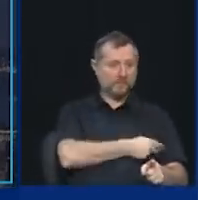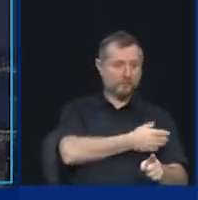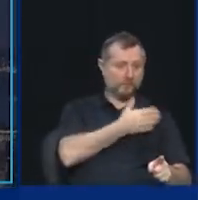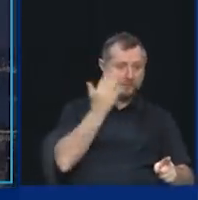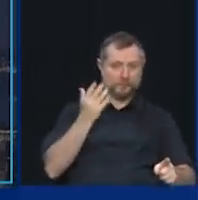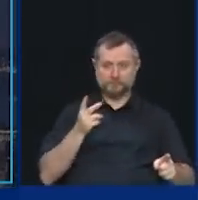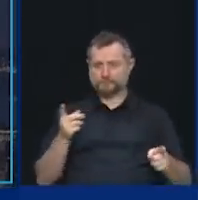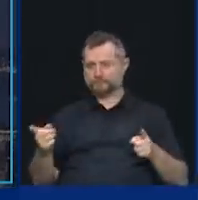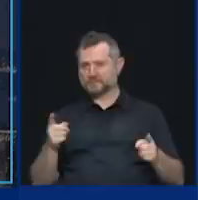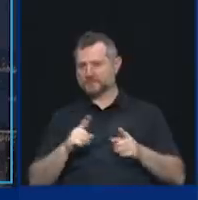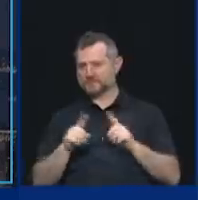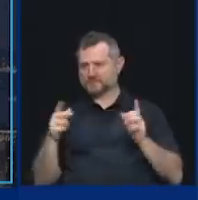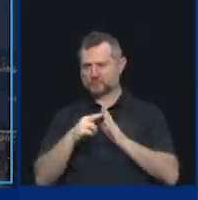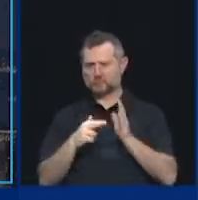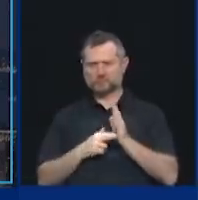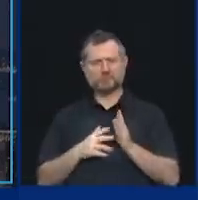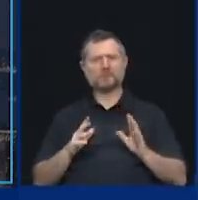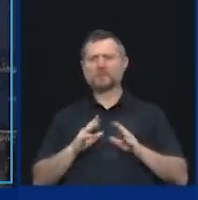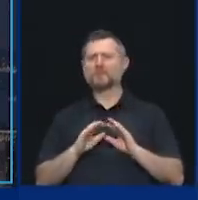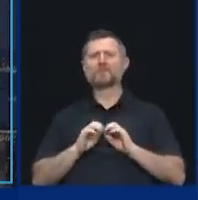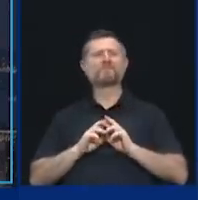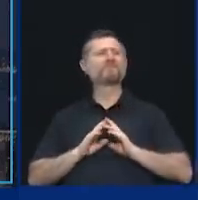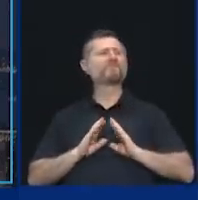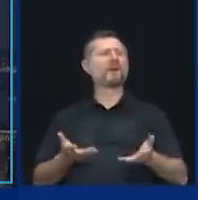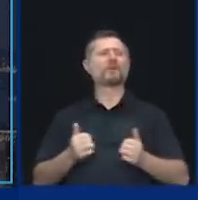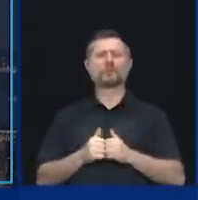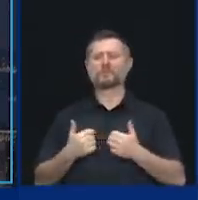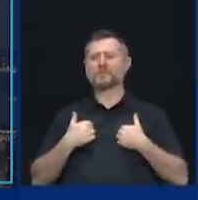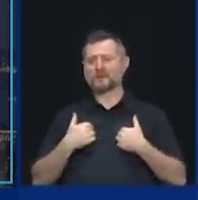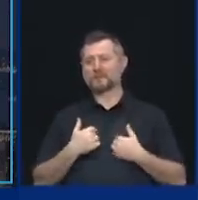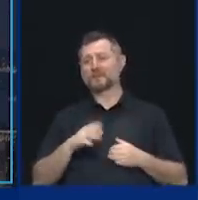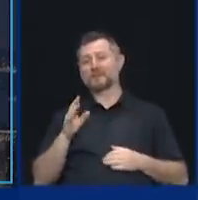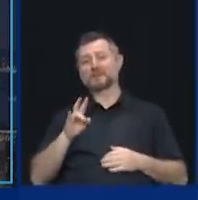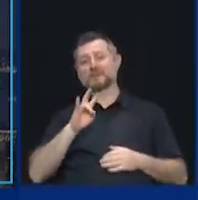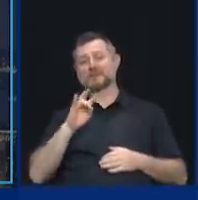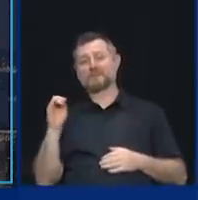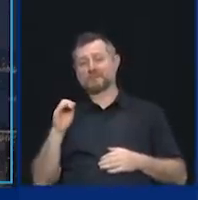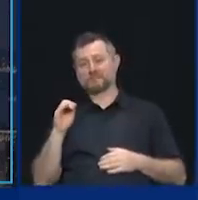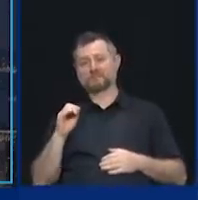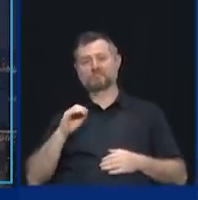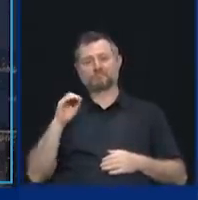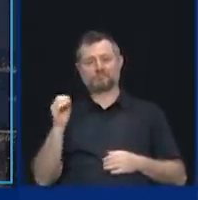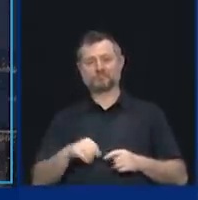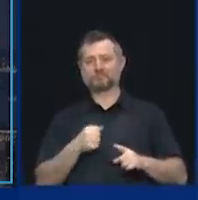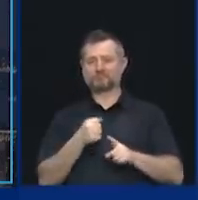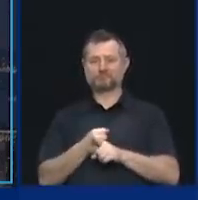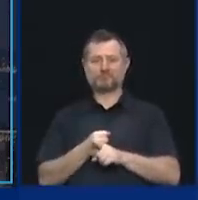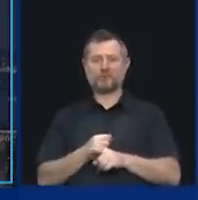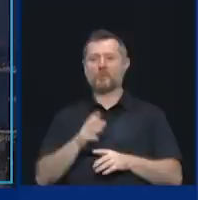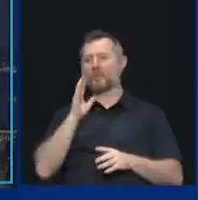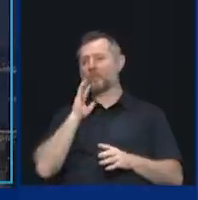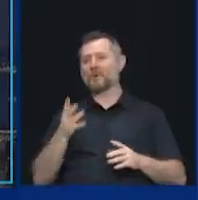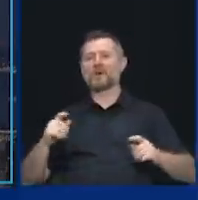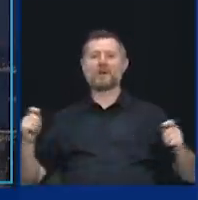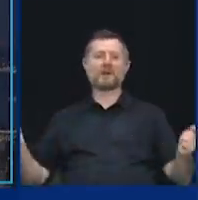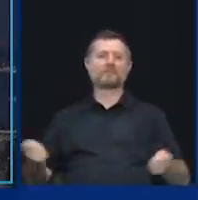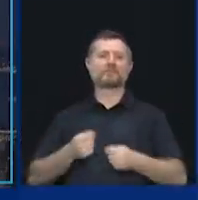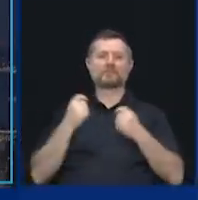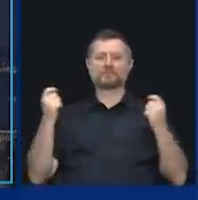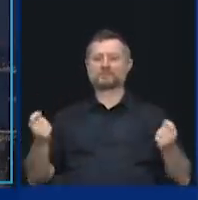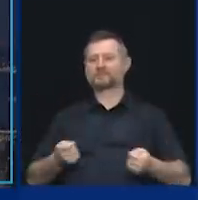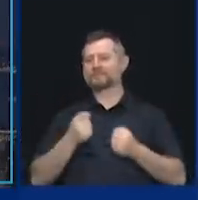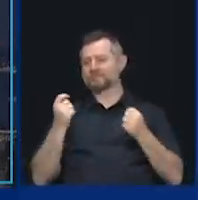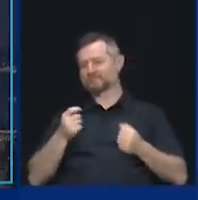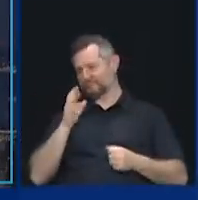We have to hit 70. When we hit 70, it's going to be a day to celebrate,